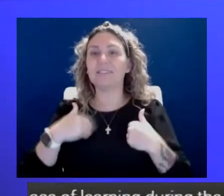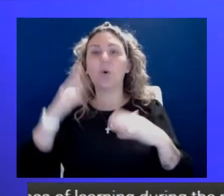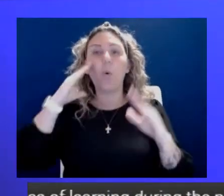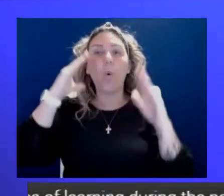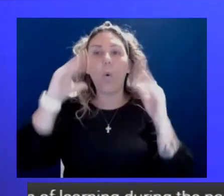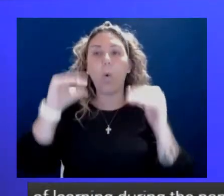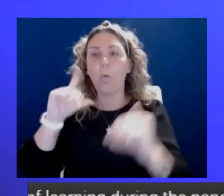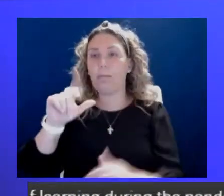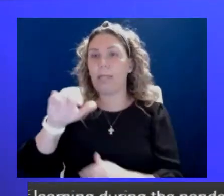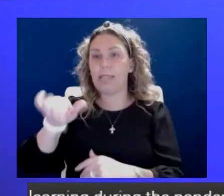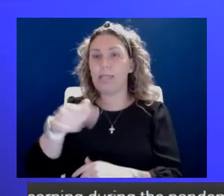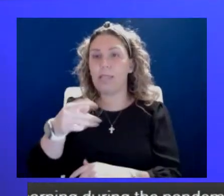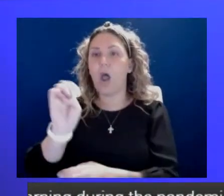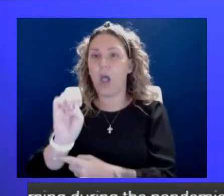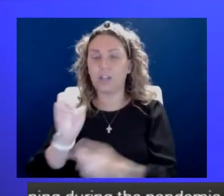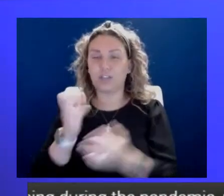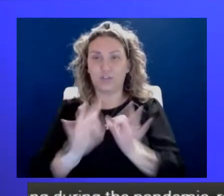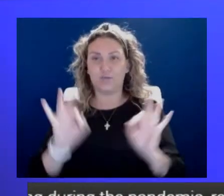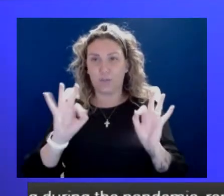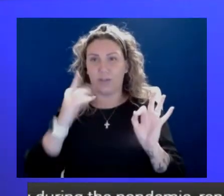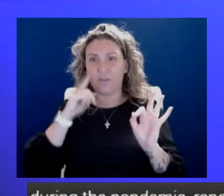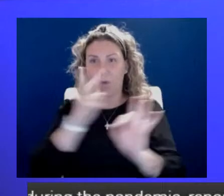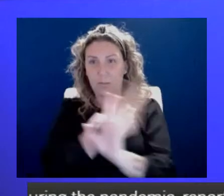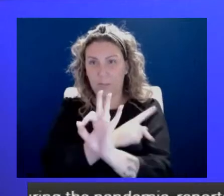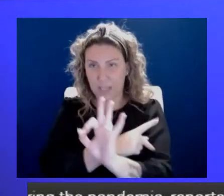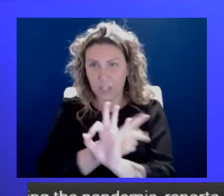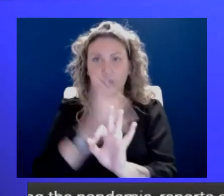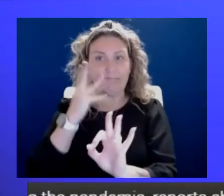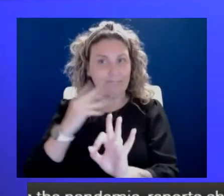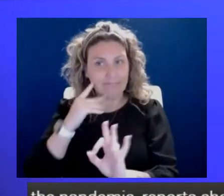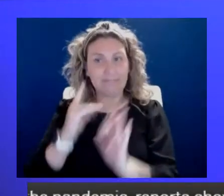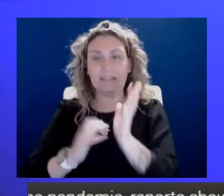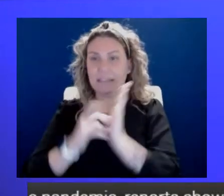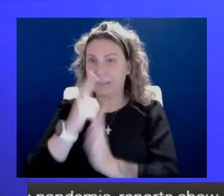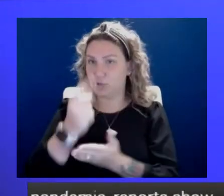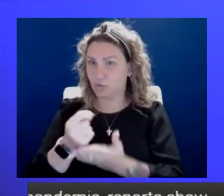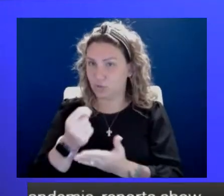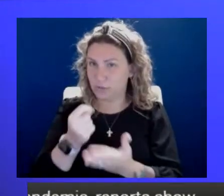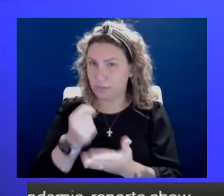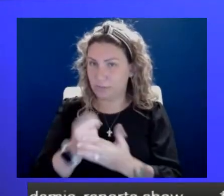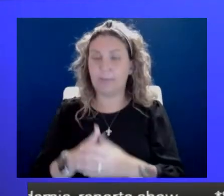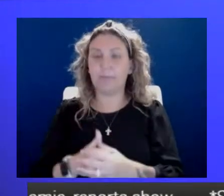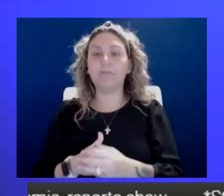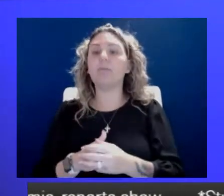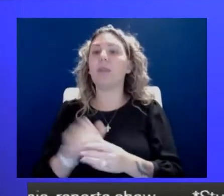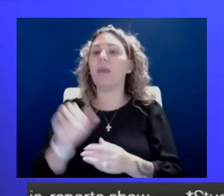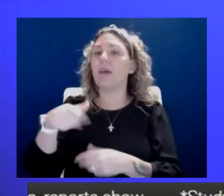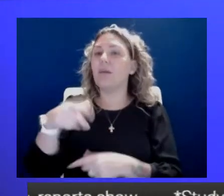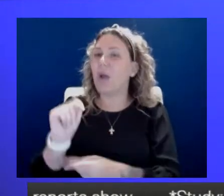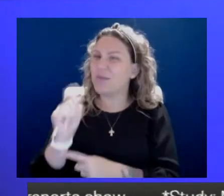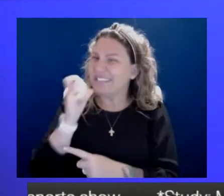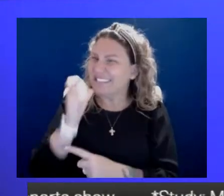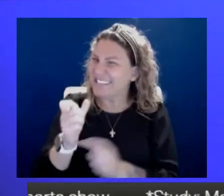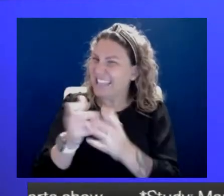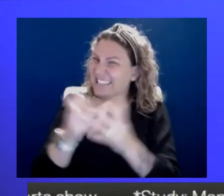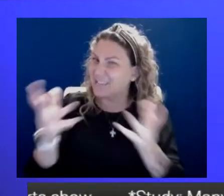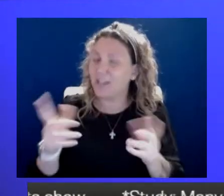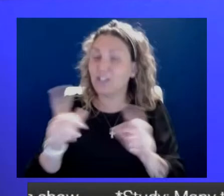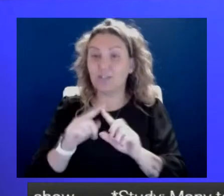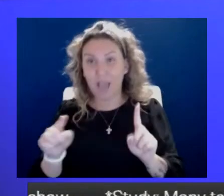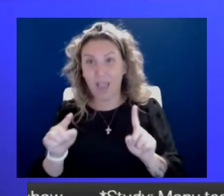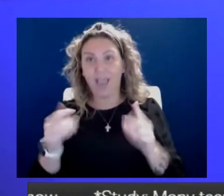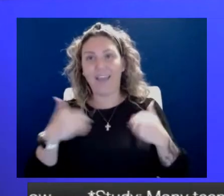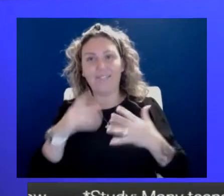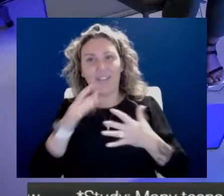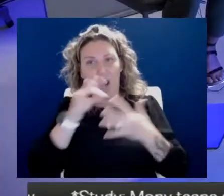frequently. It is free lodging for patients going through cancer treatment. Apartments, not so much, but definitely have options